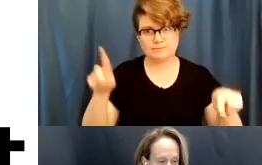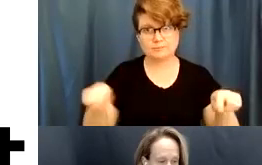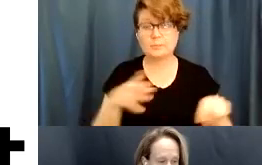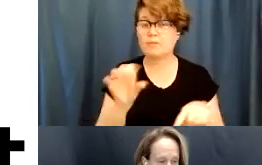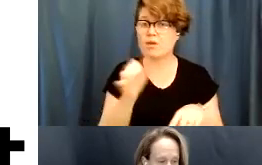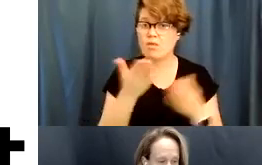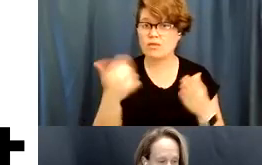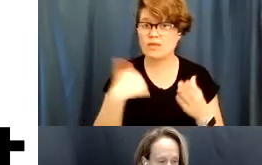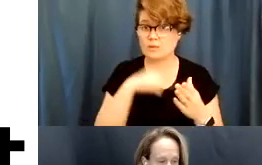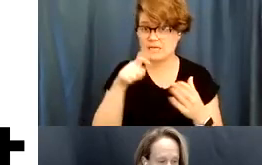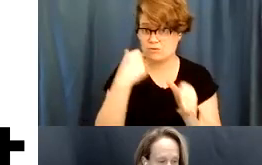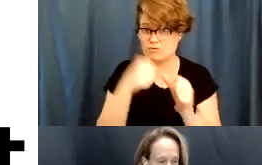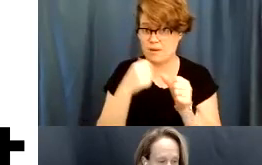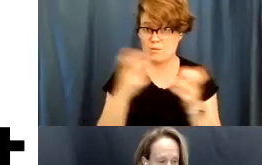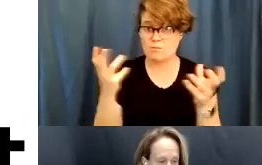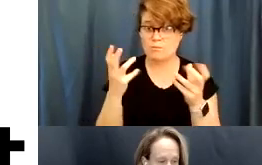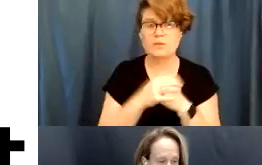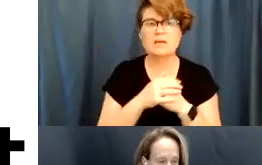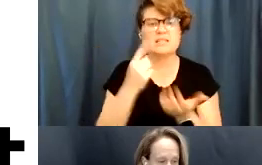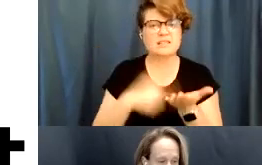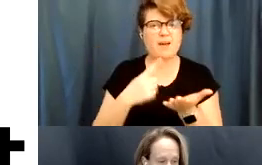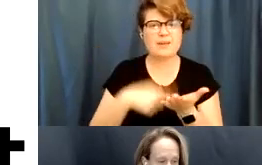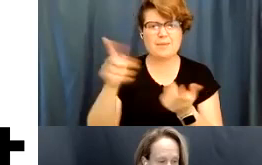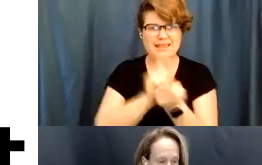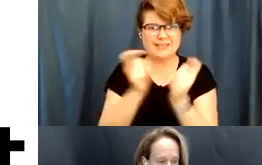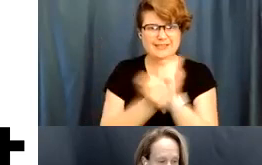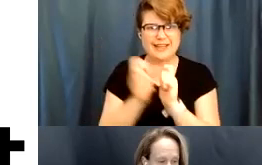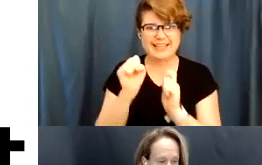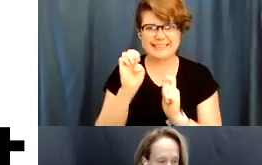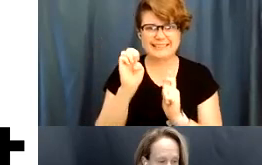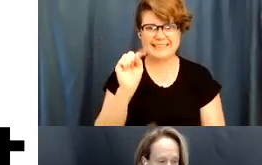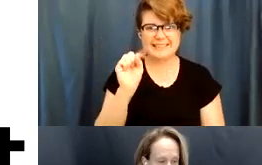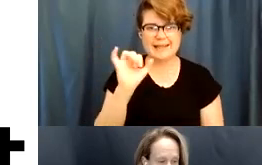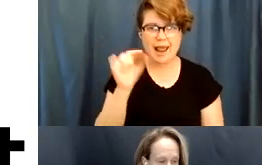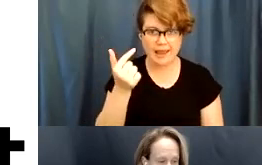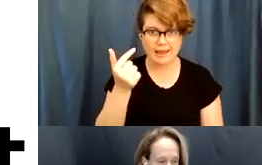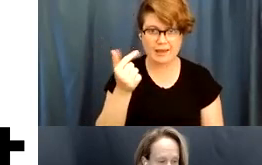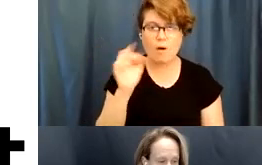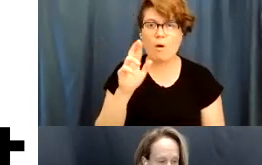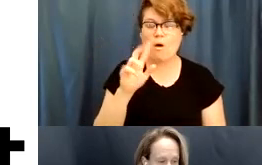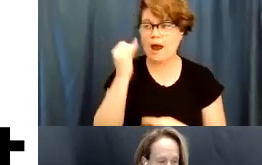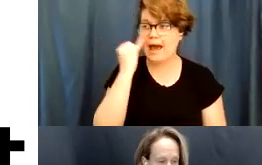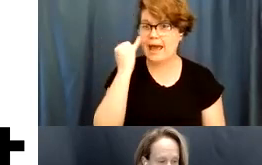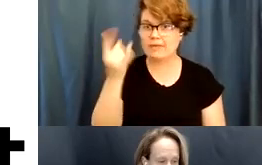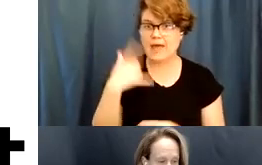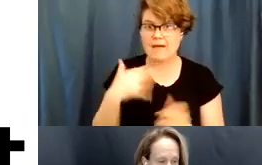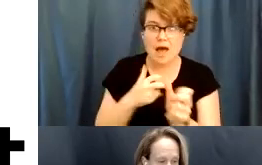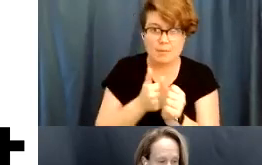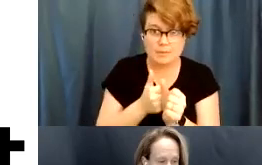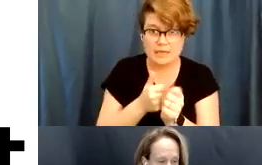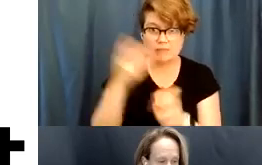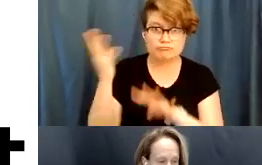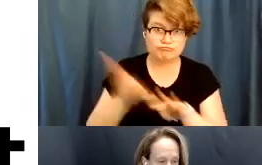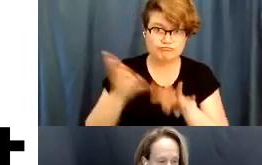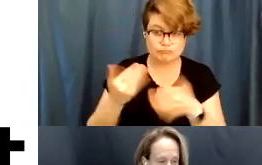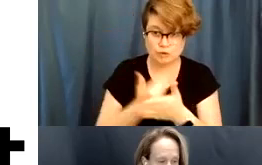that platforms sometimes change the settings or revert when there are software updates. So